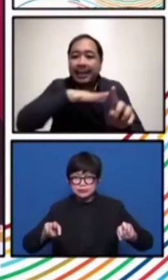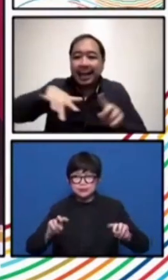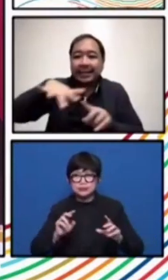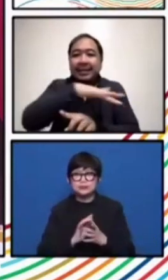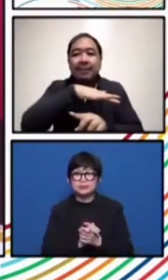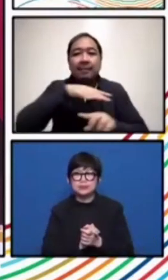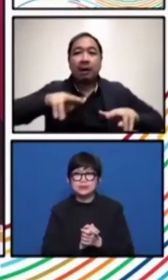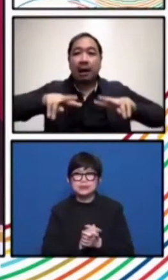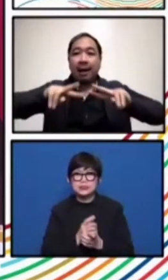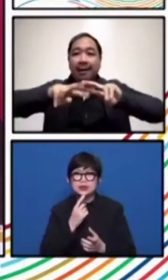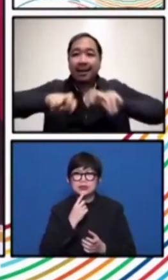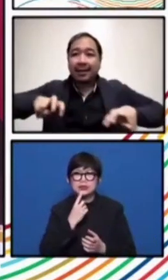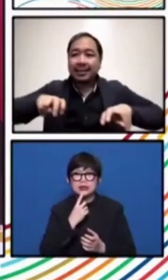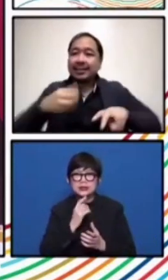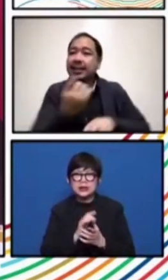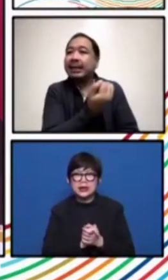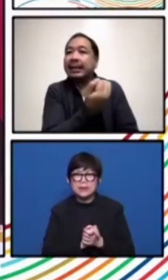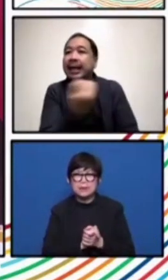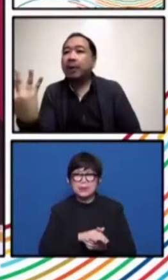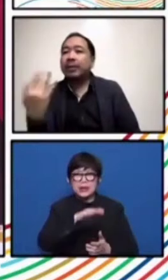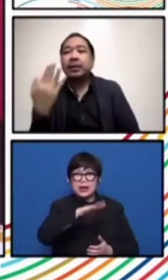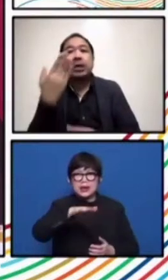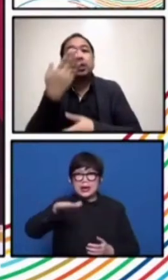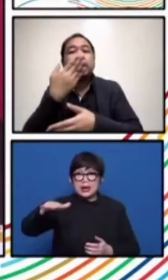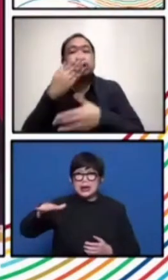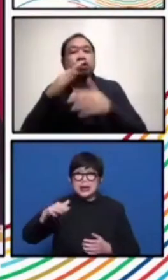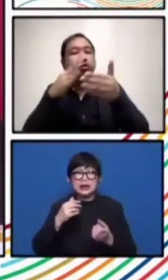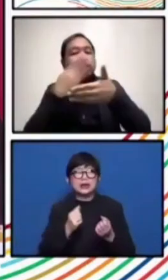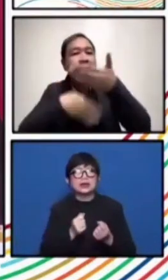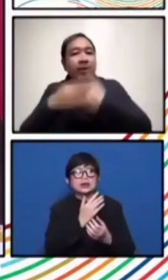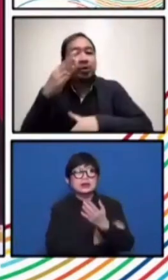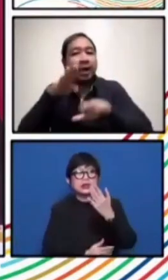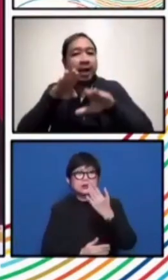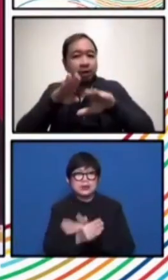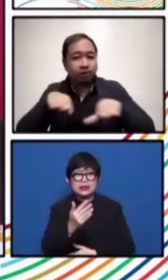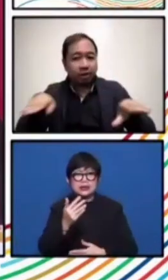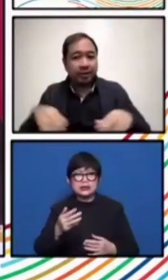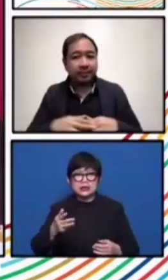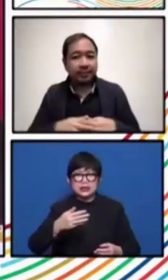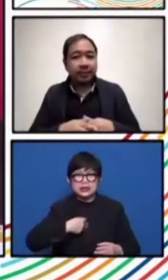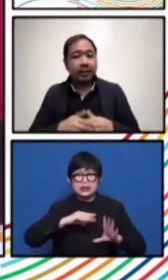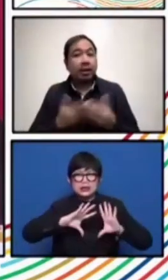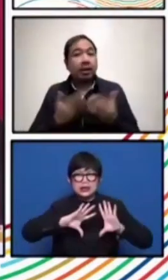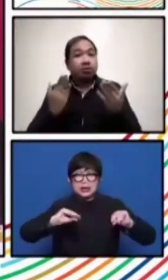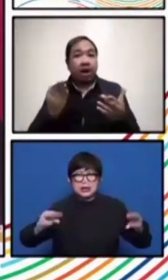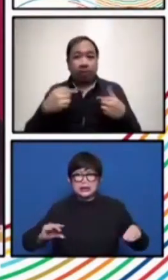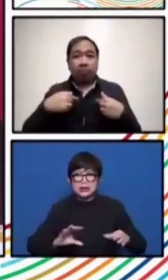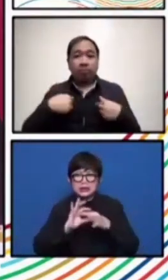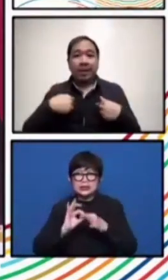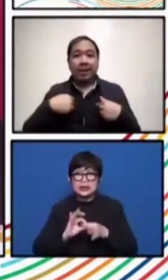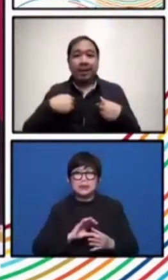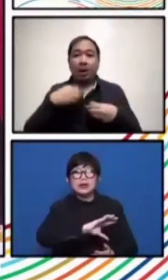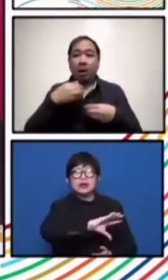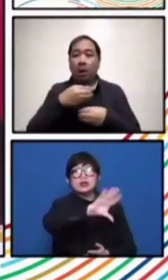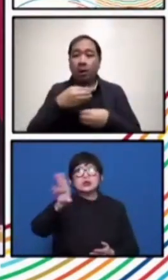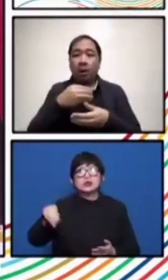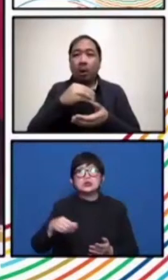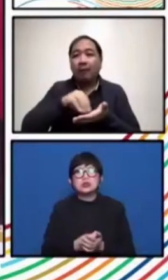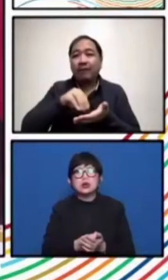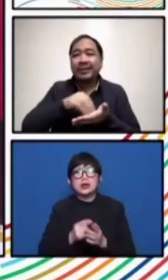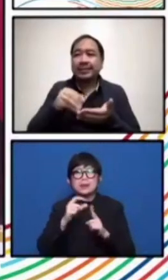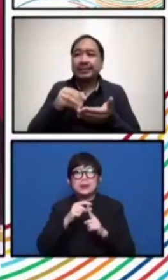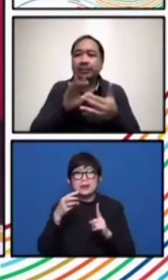disabilities and we in the Resident coordinator's office because we we basically work with all the agencies and we are trying to